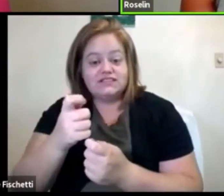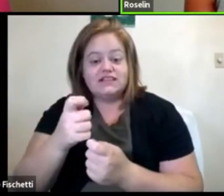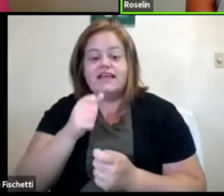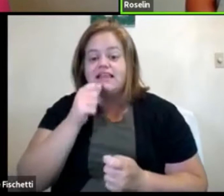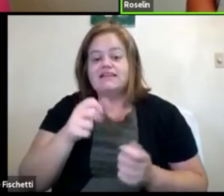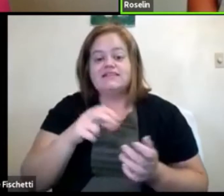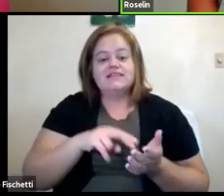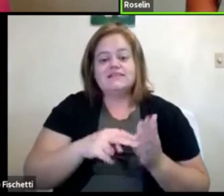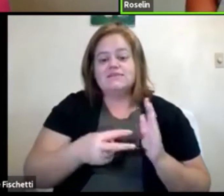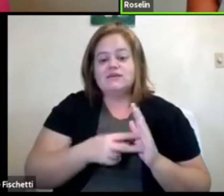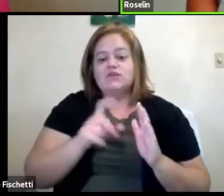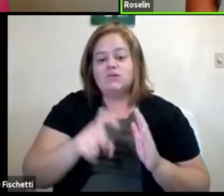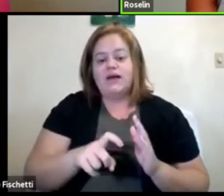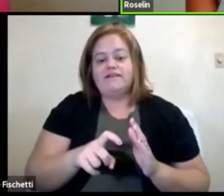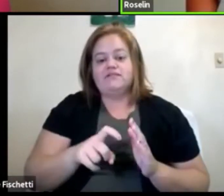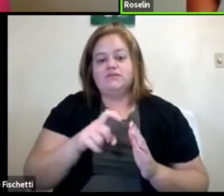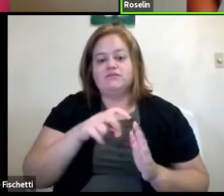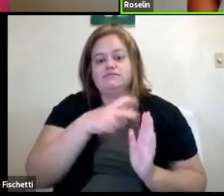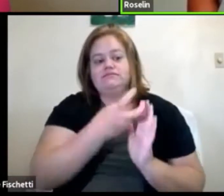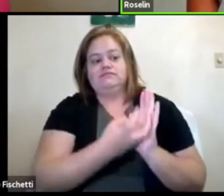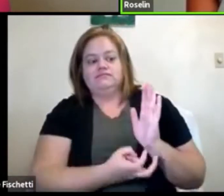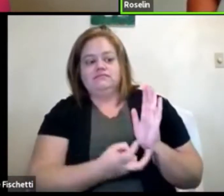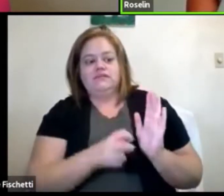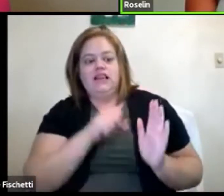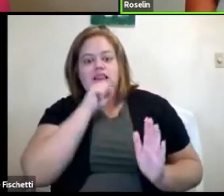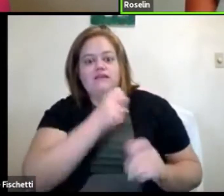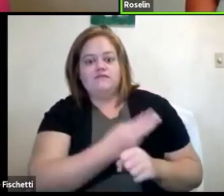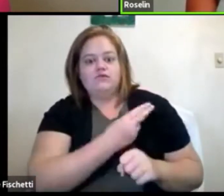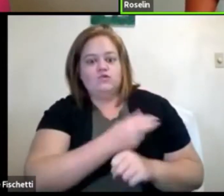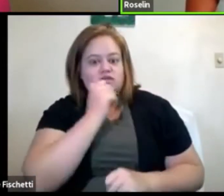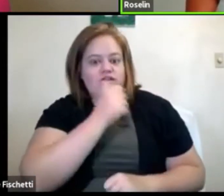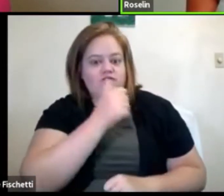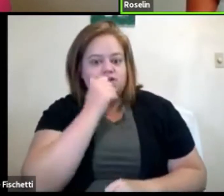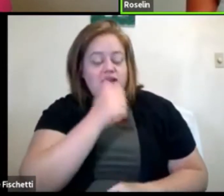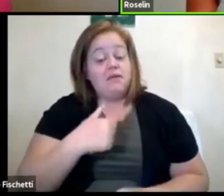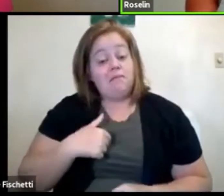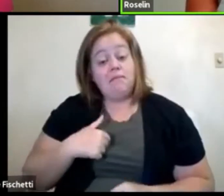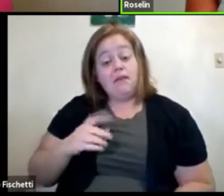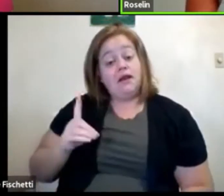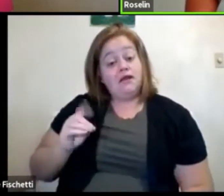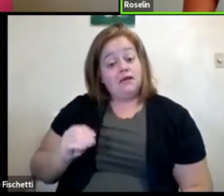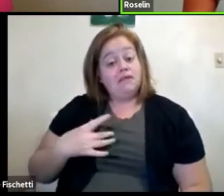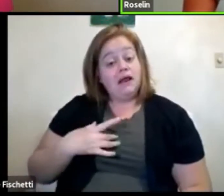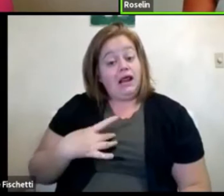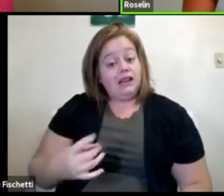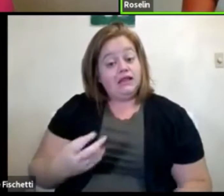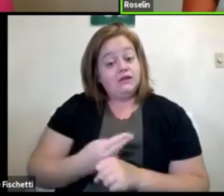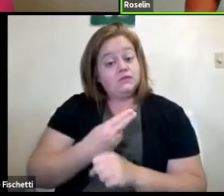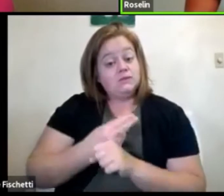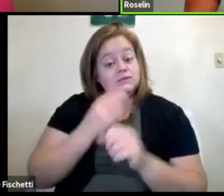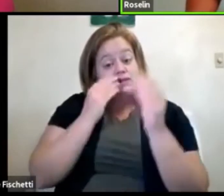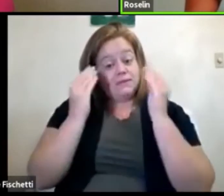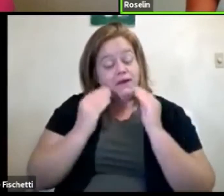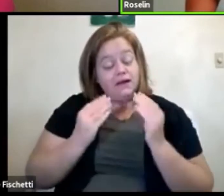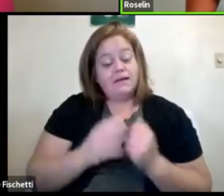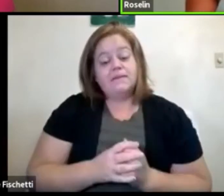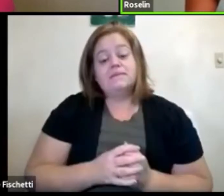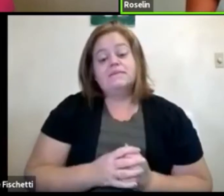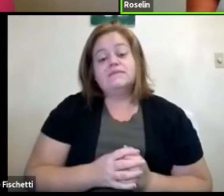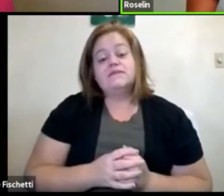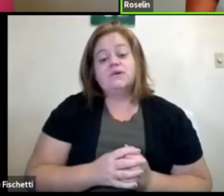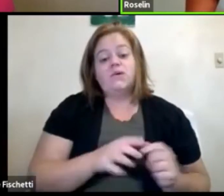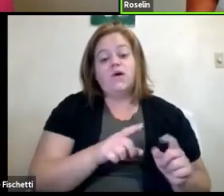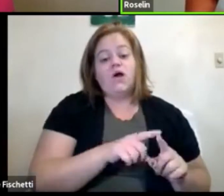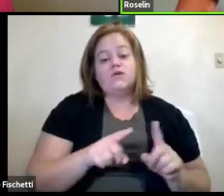a makeup lover and be into it. You don't have to, but I do, and I actually like it a lot. So using also social